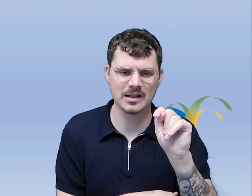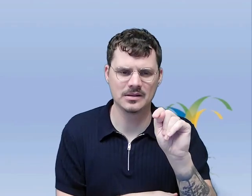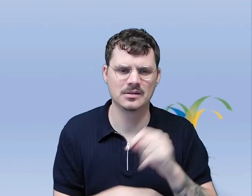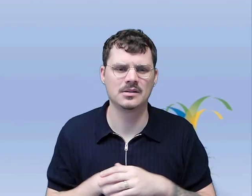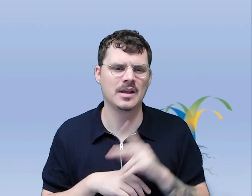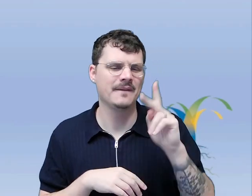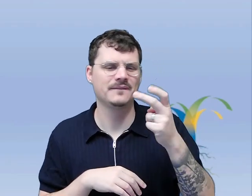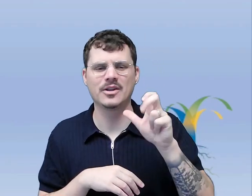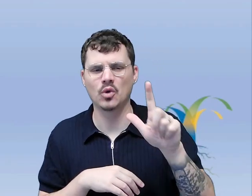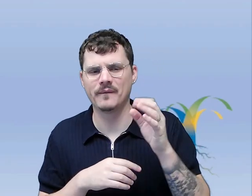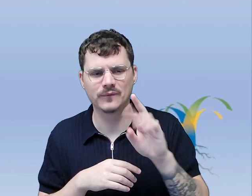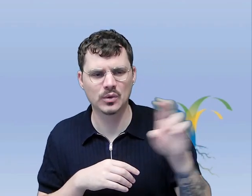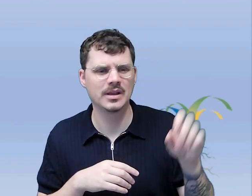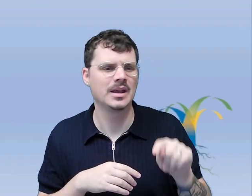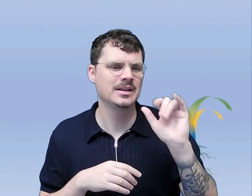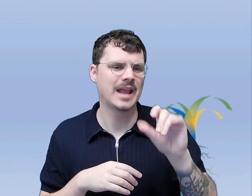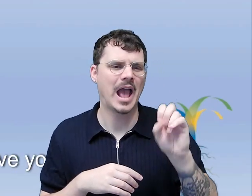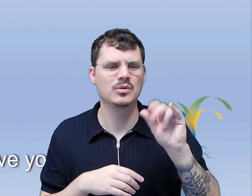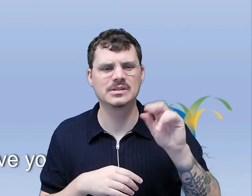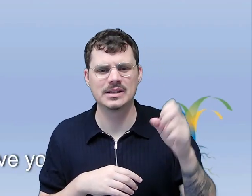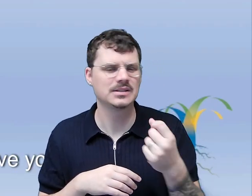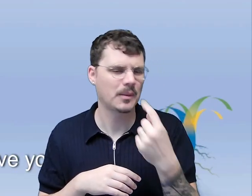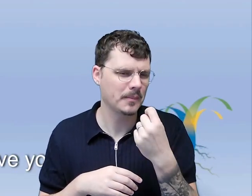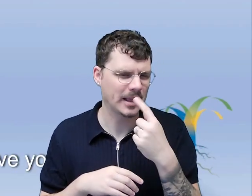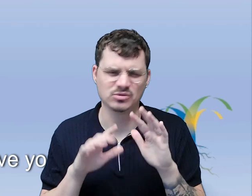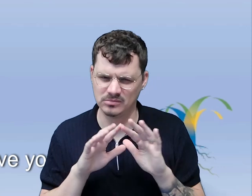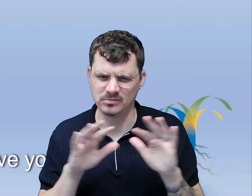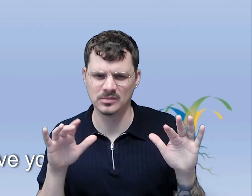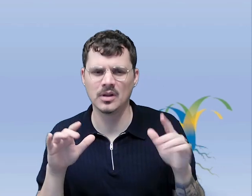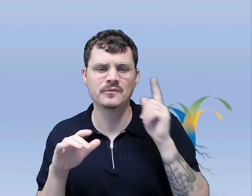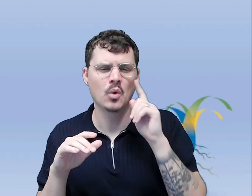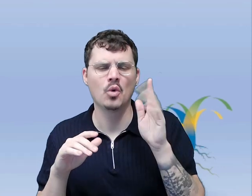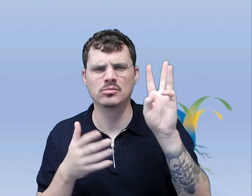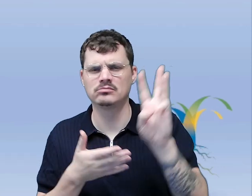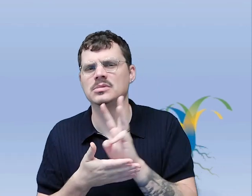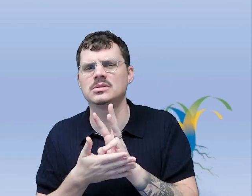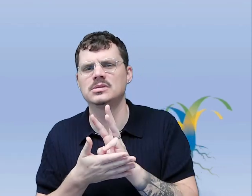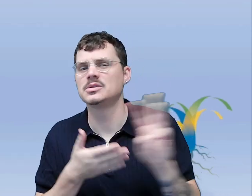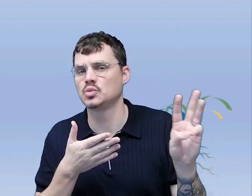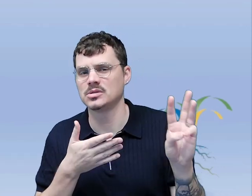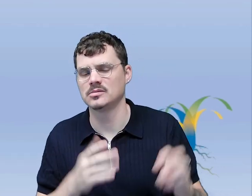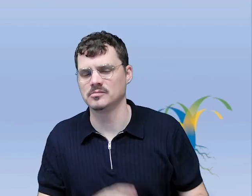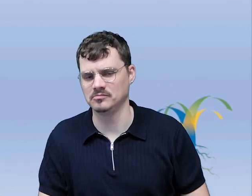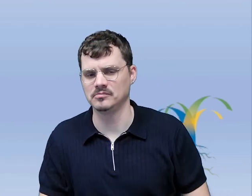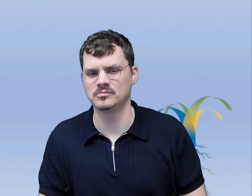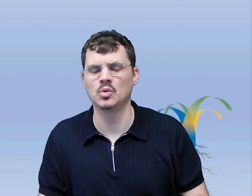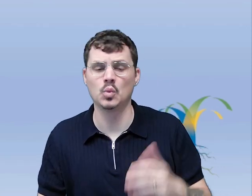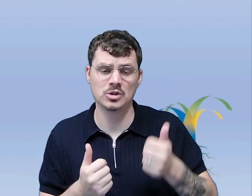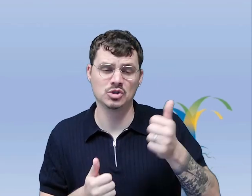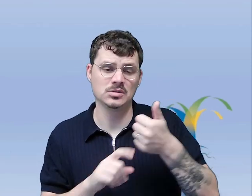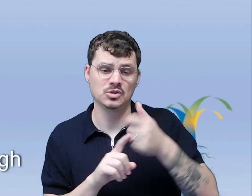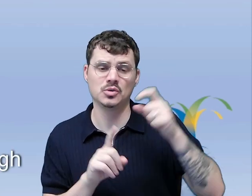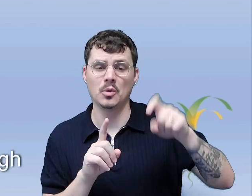diet, phenyl-free, tyrosine supplementation, what have you, for a period of 6